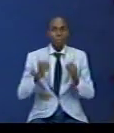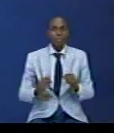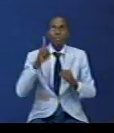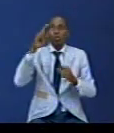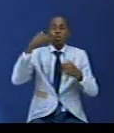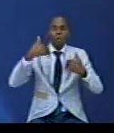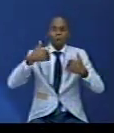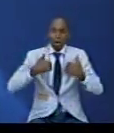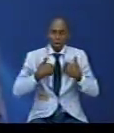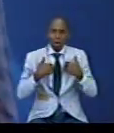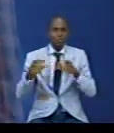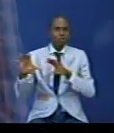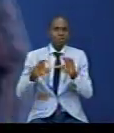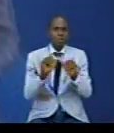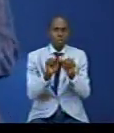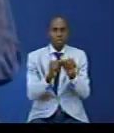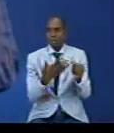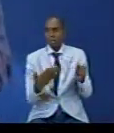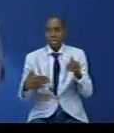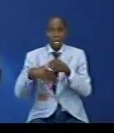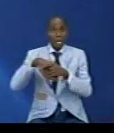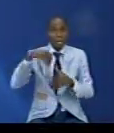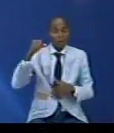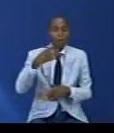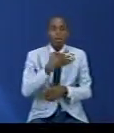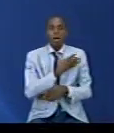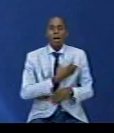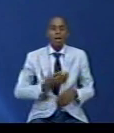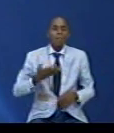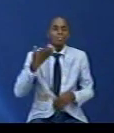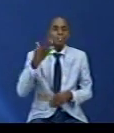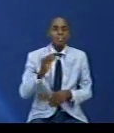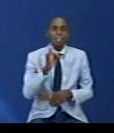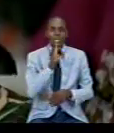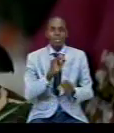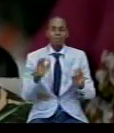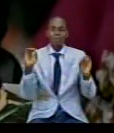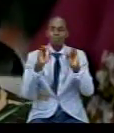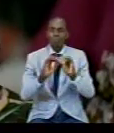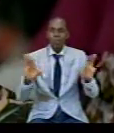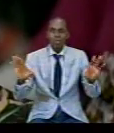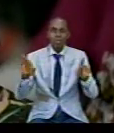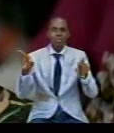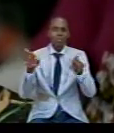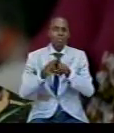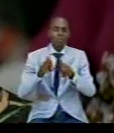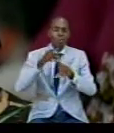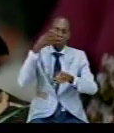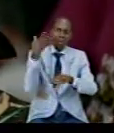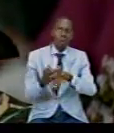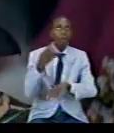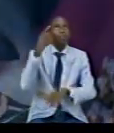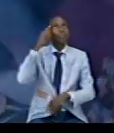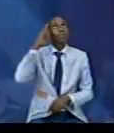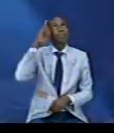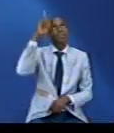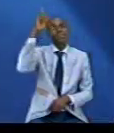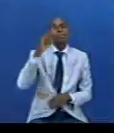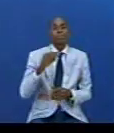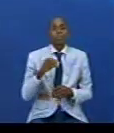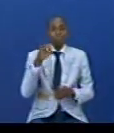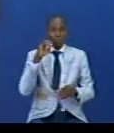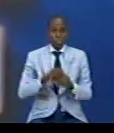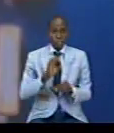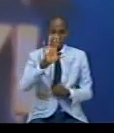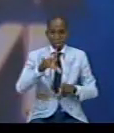everything out, and there is nothing too hard for thee. In your life